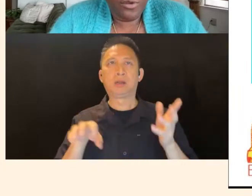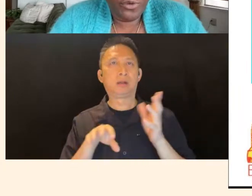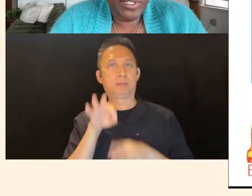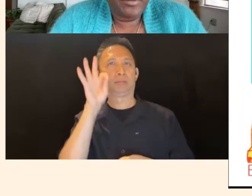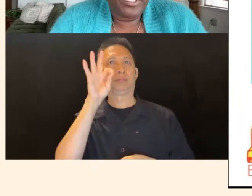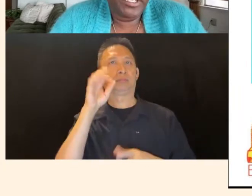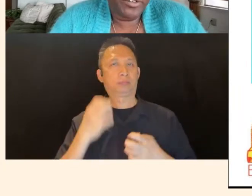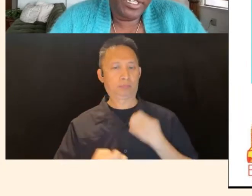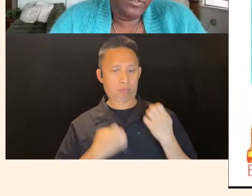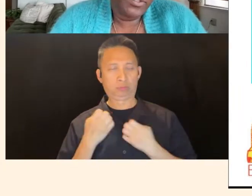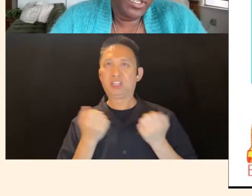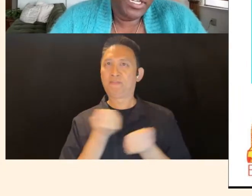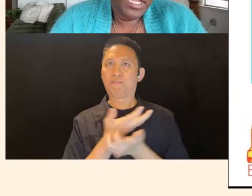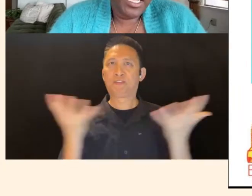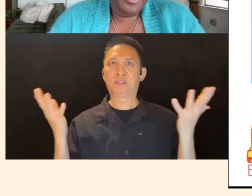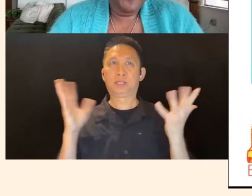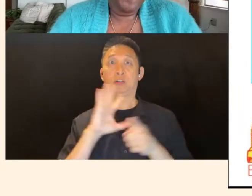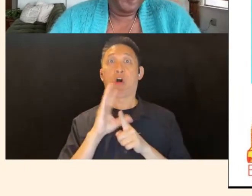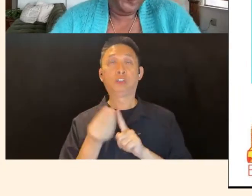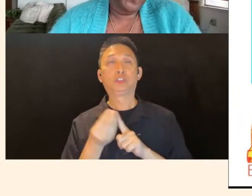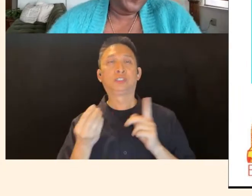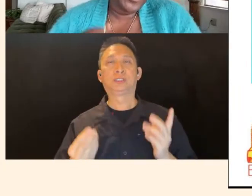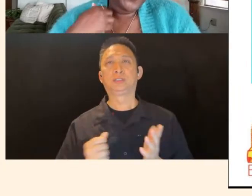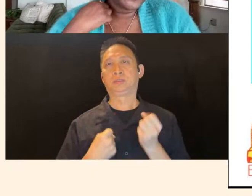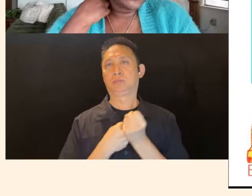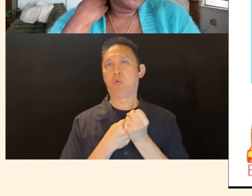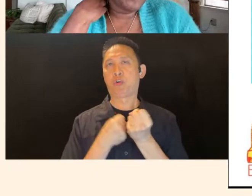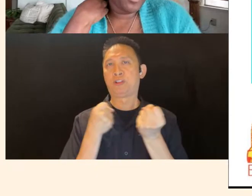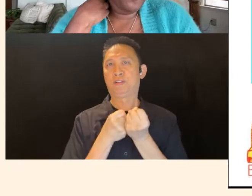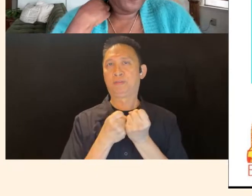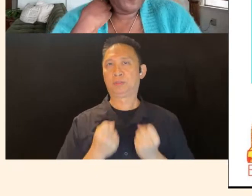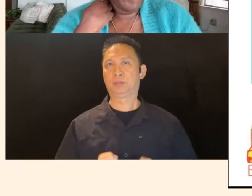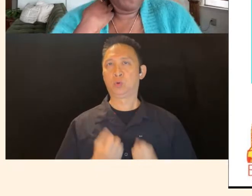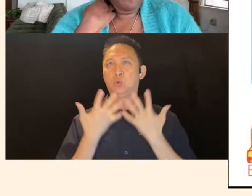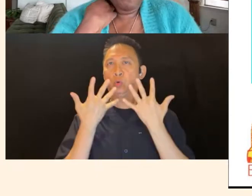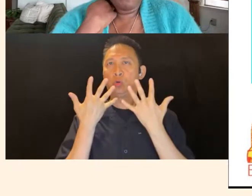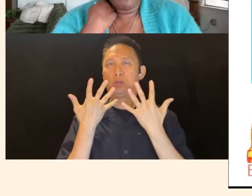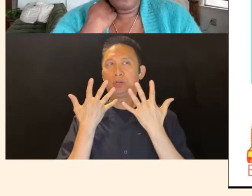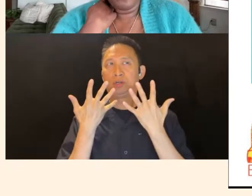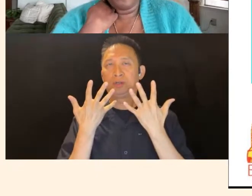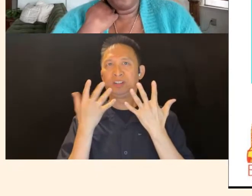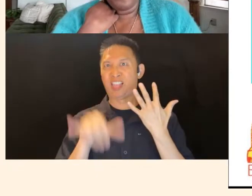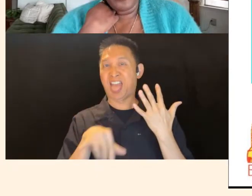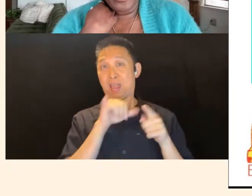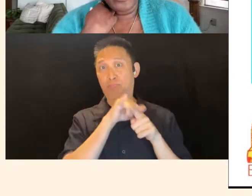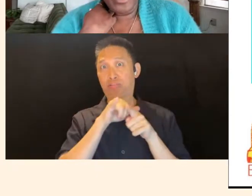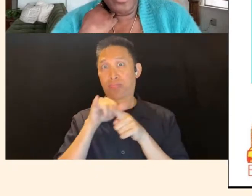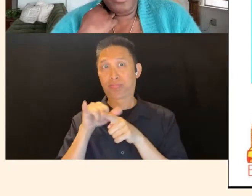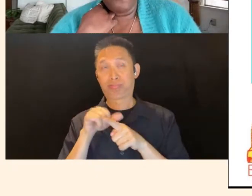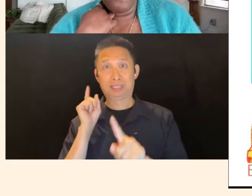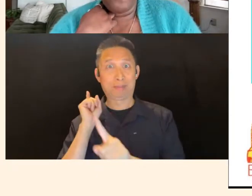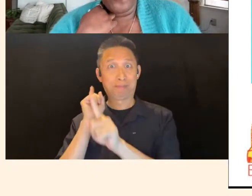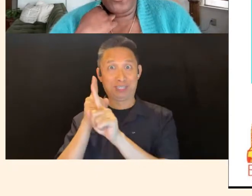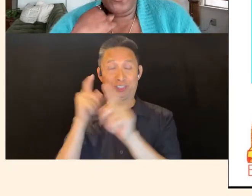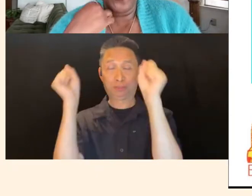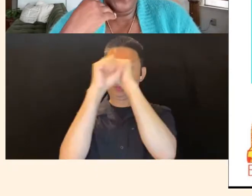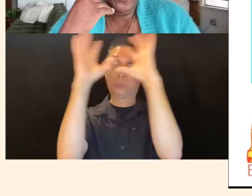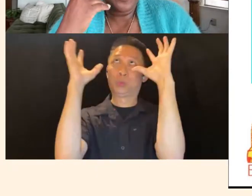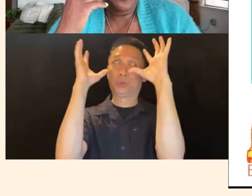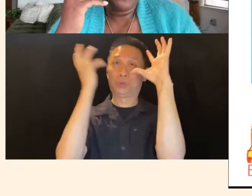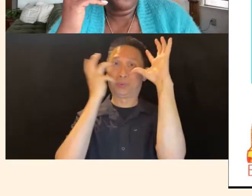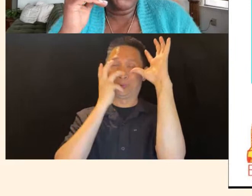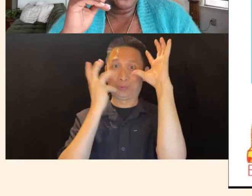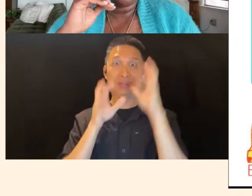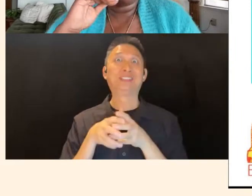and culturally regenerative. We know that that's a mouthful, and yet if